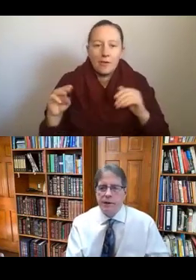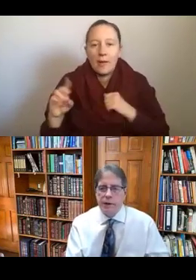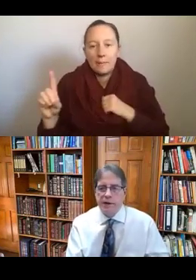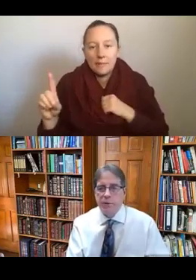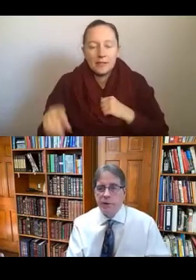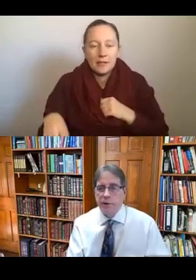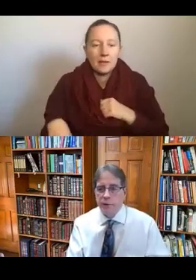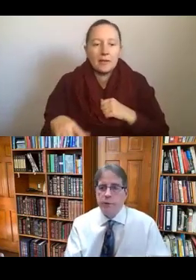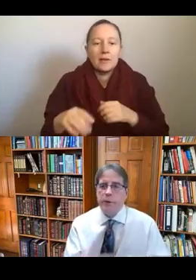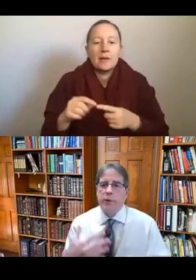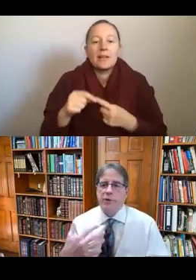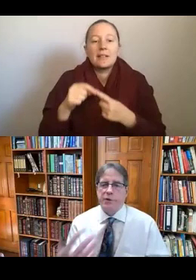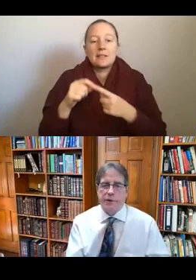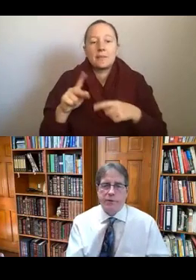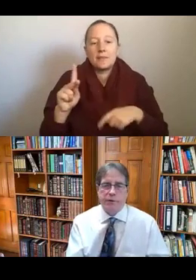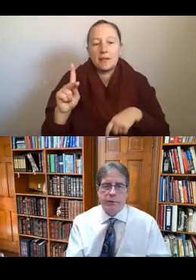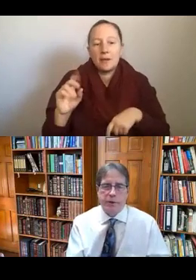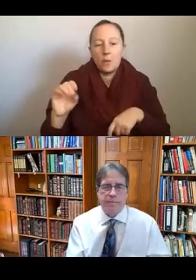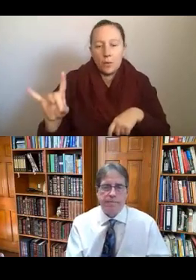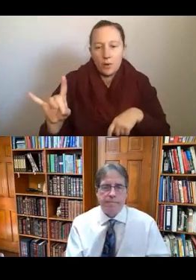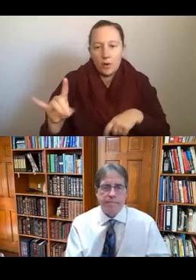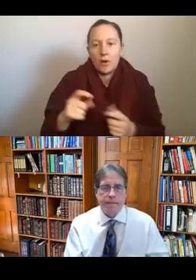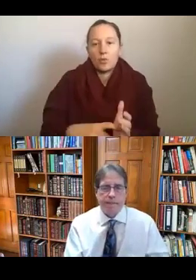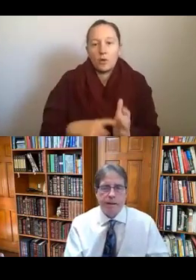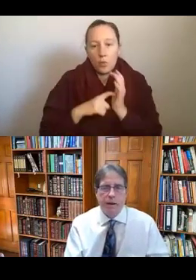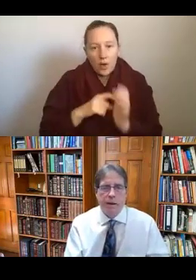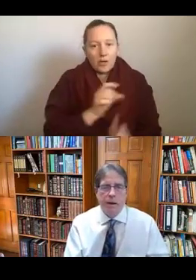the K08, K23, it requires a clinical degree.